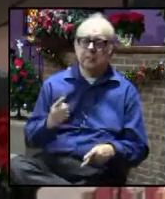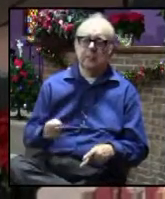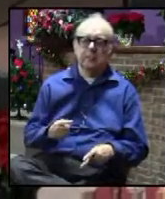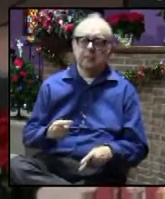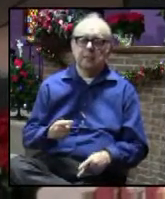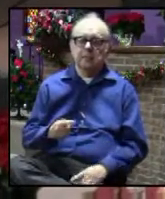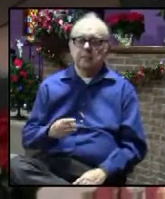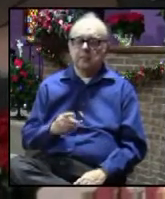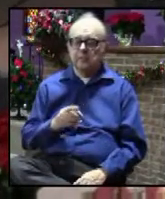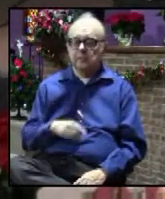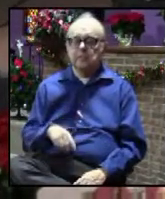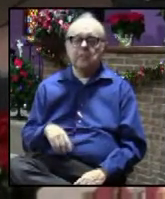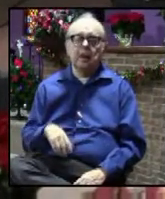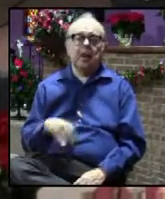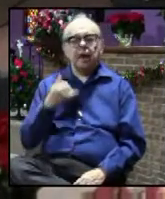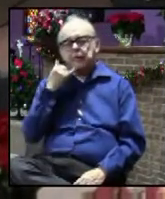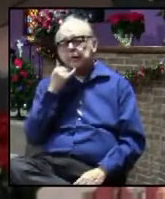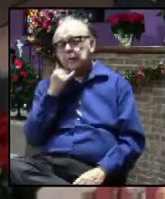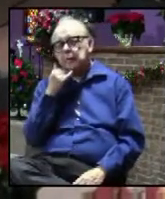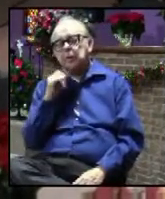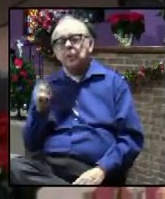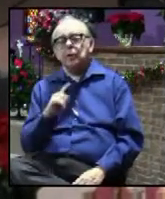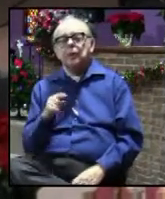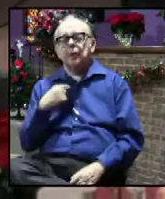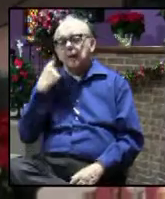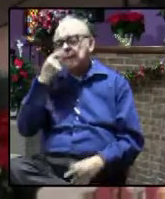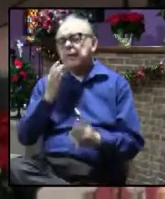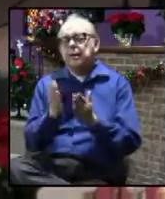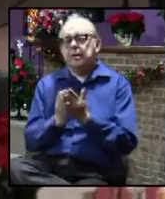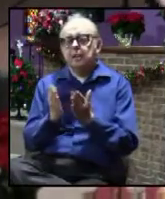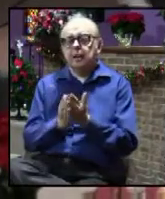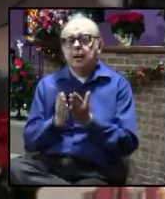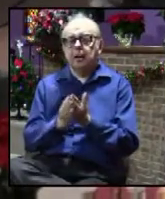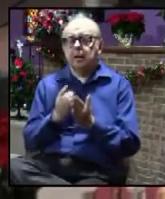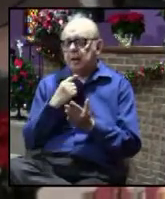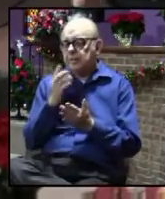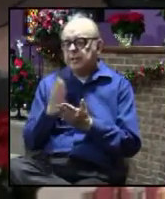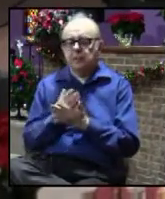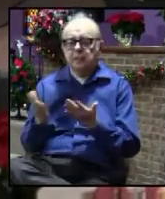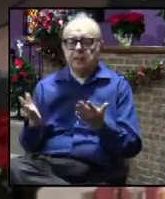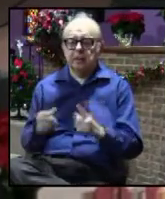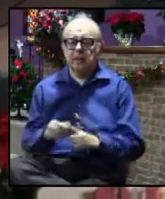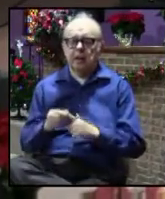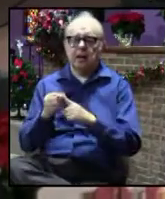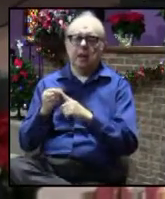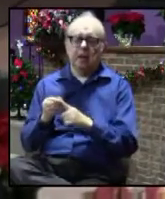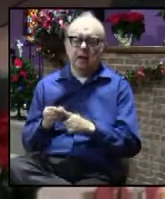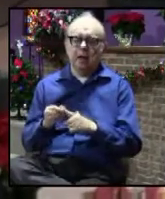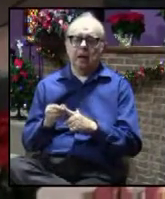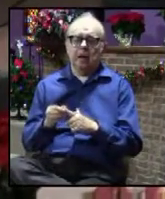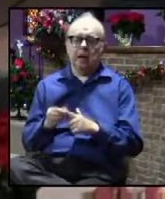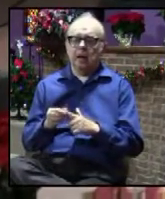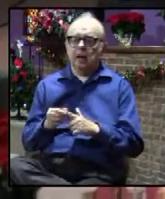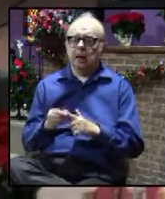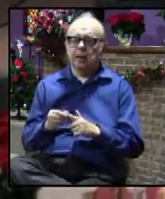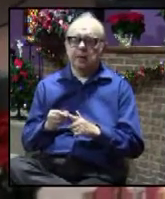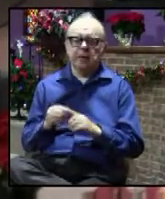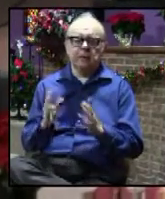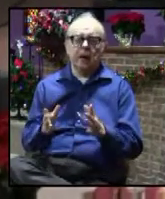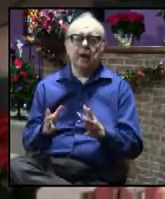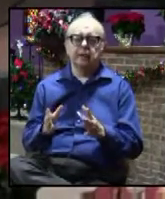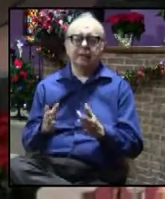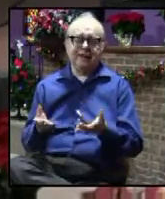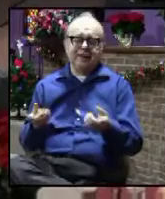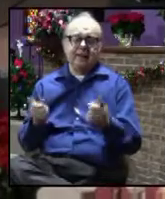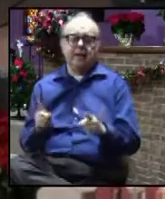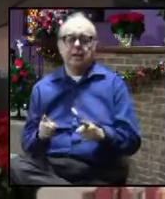phone going on Facebook, right? They record something, especially with these mob crowds and everything else that's going